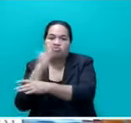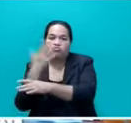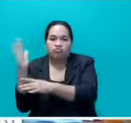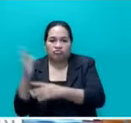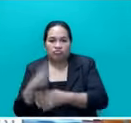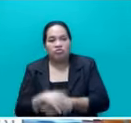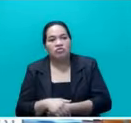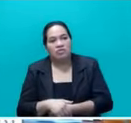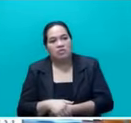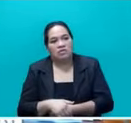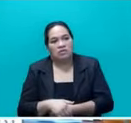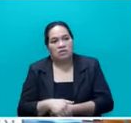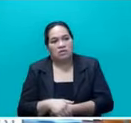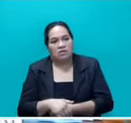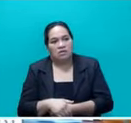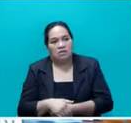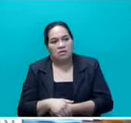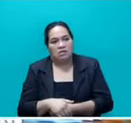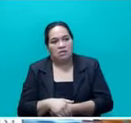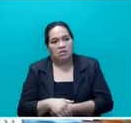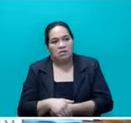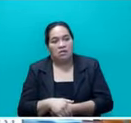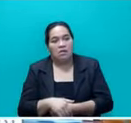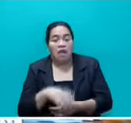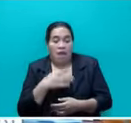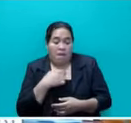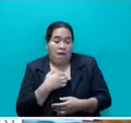nobody will need to search my name. I may be reformed.